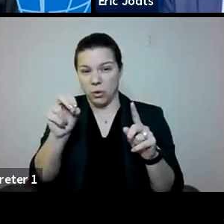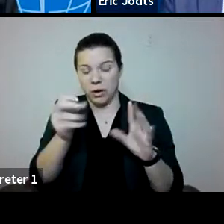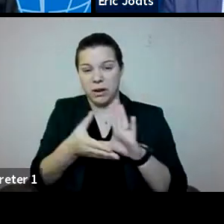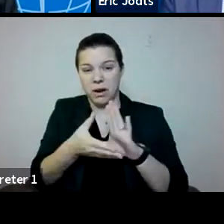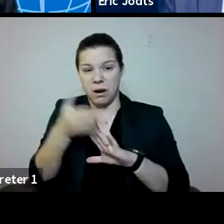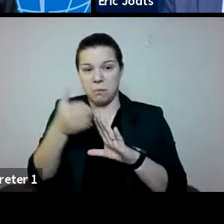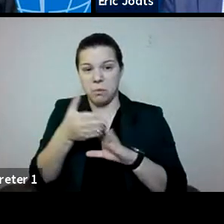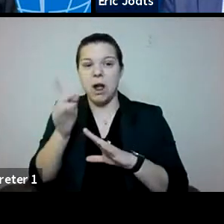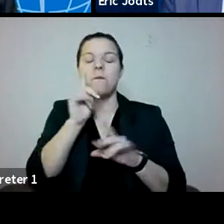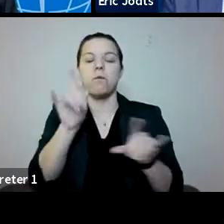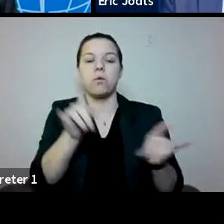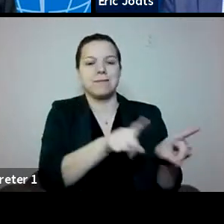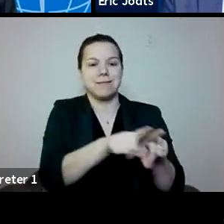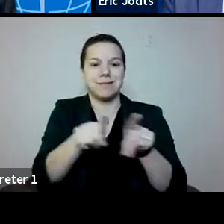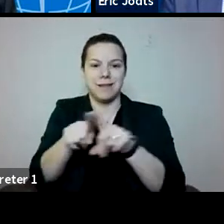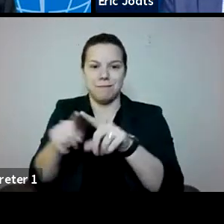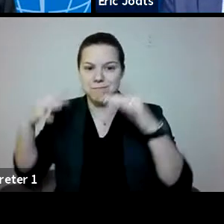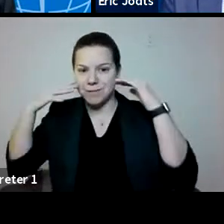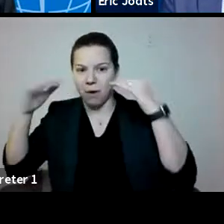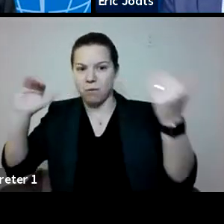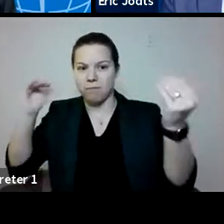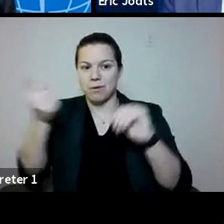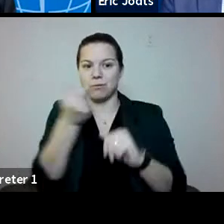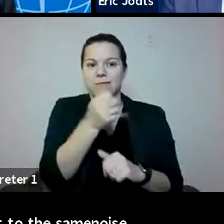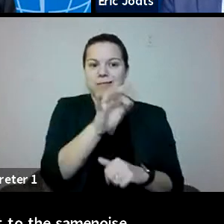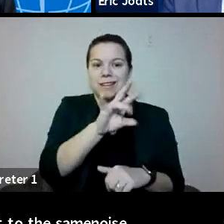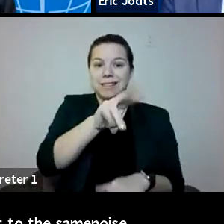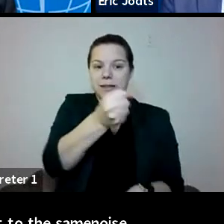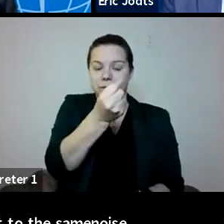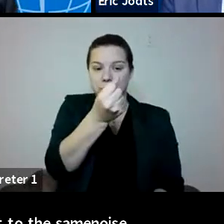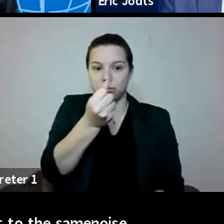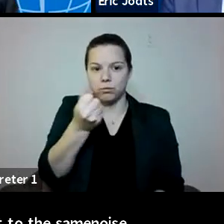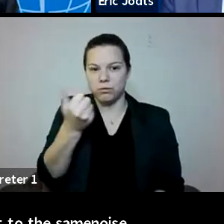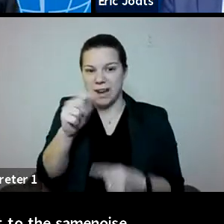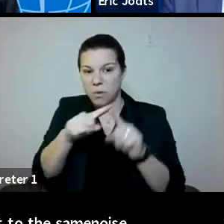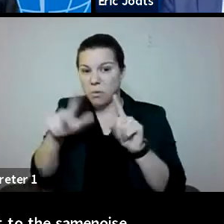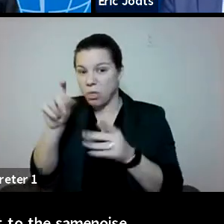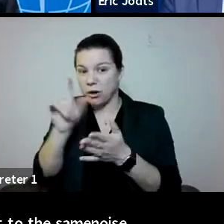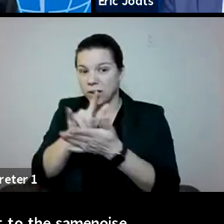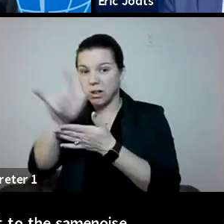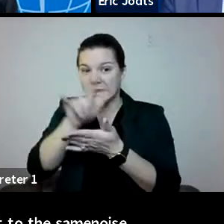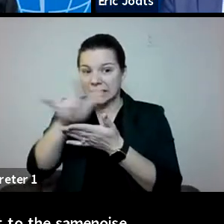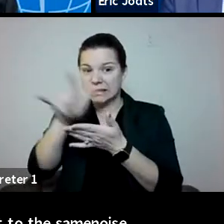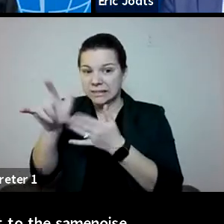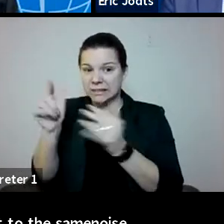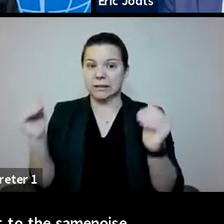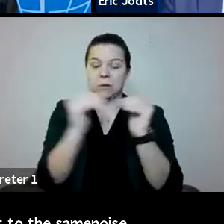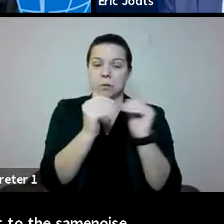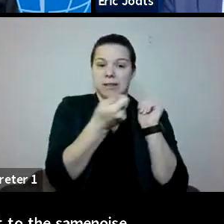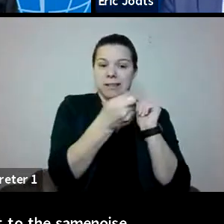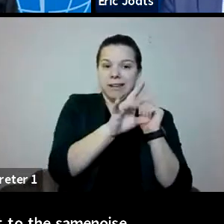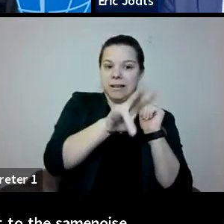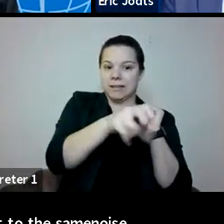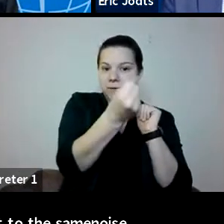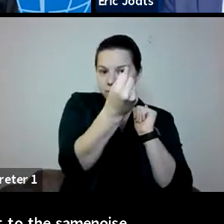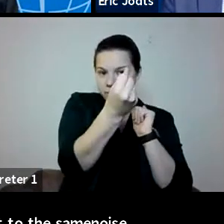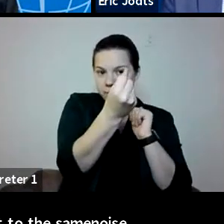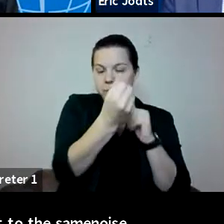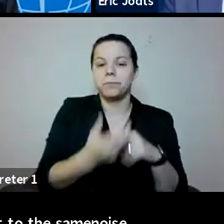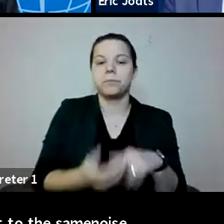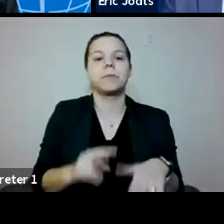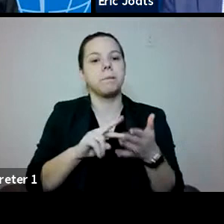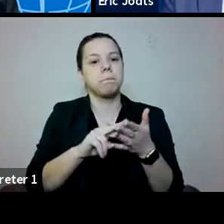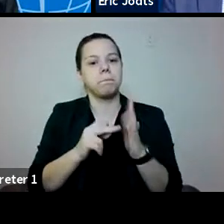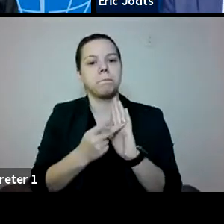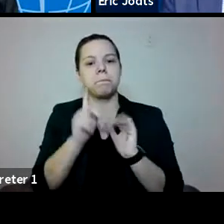the same noise level as an aircraft in the 1970s. So with that lesson learned, we also need